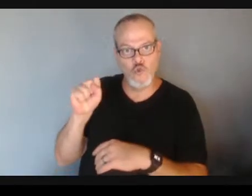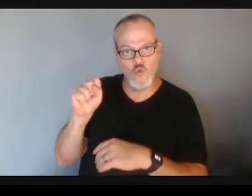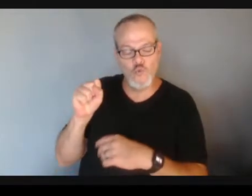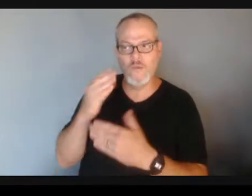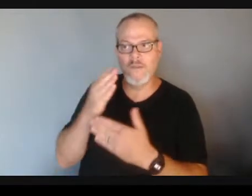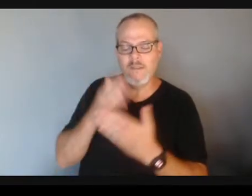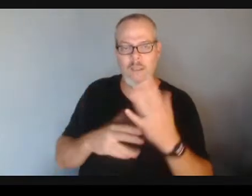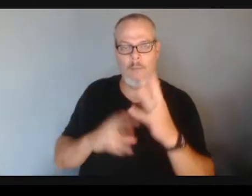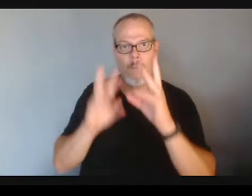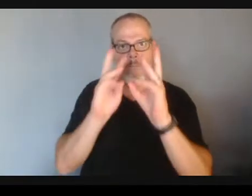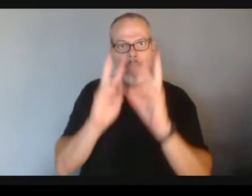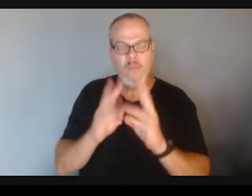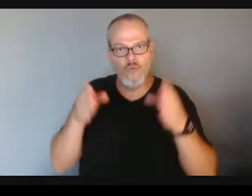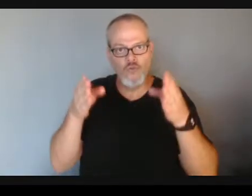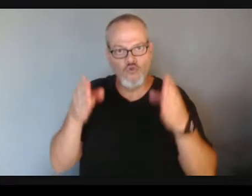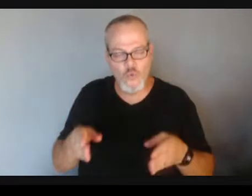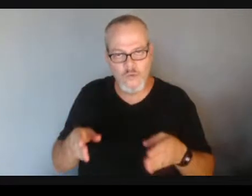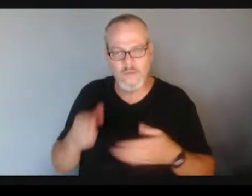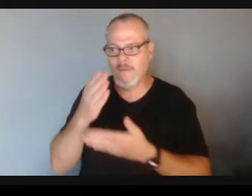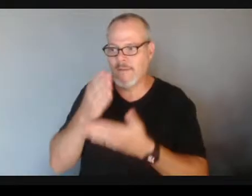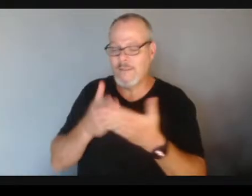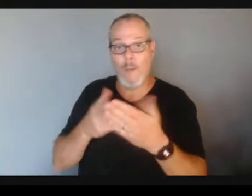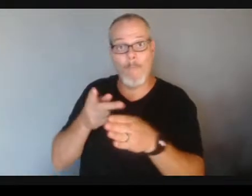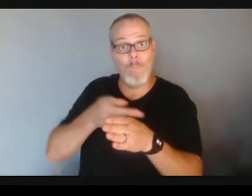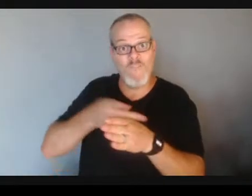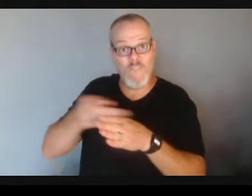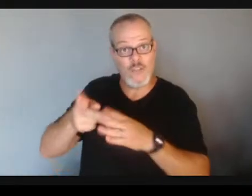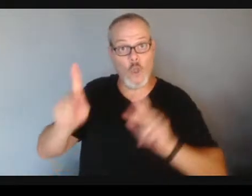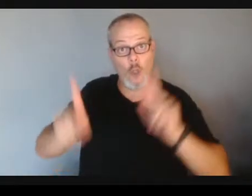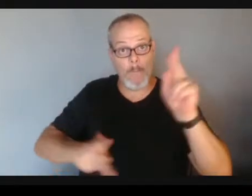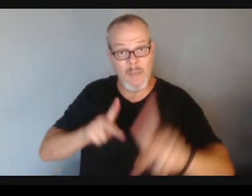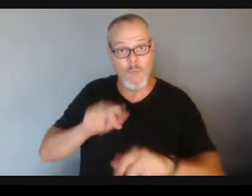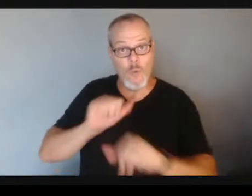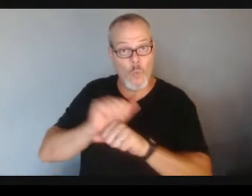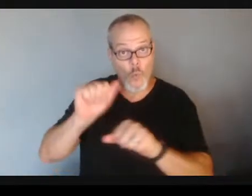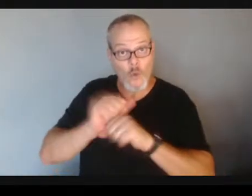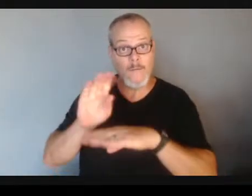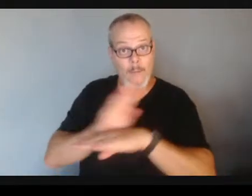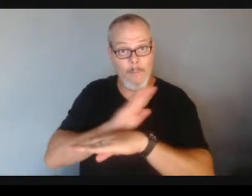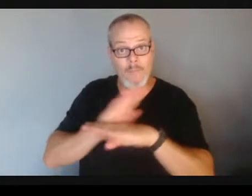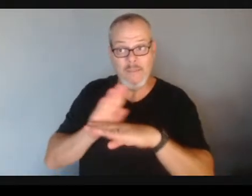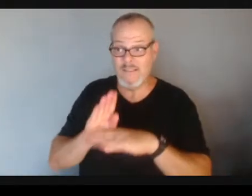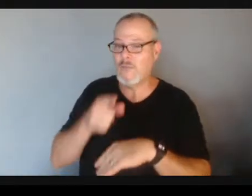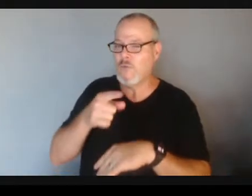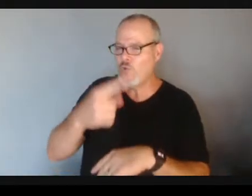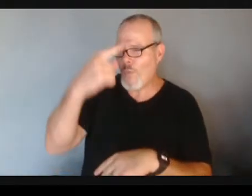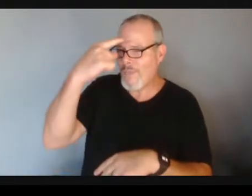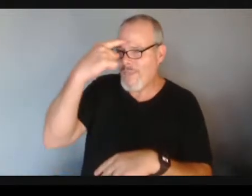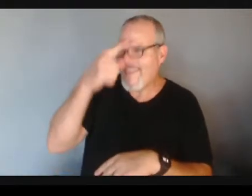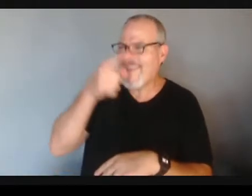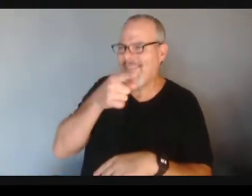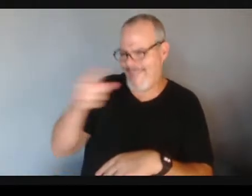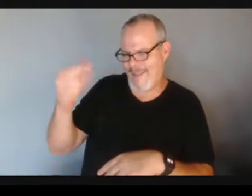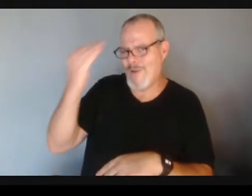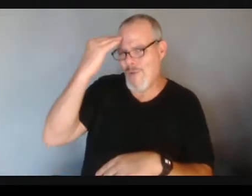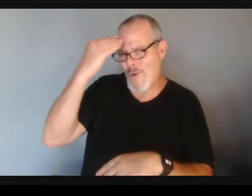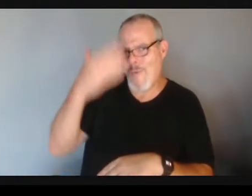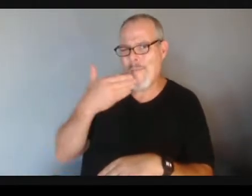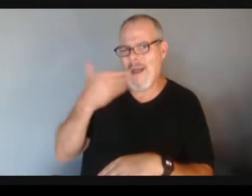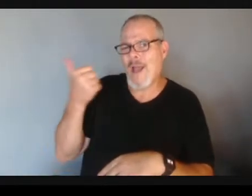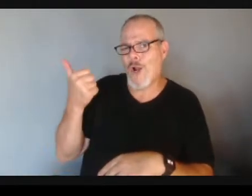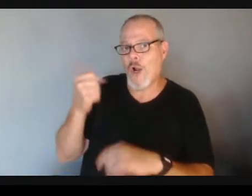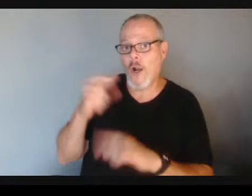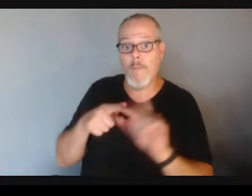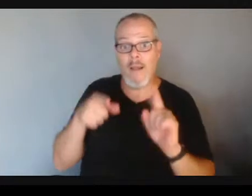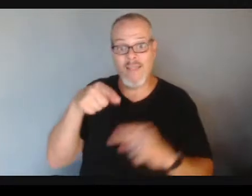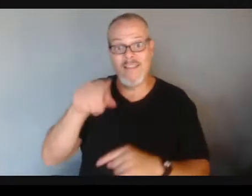meteorologists, by professional people in industry that you would think would know better. So this map appears